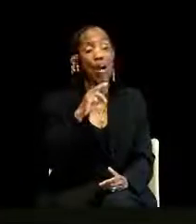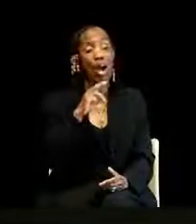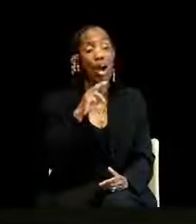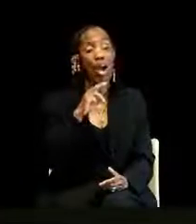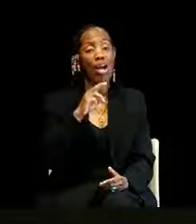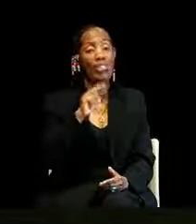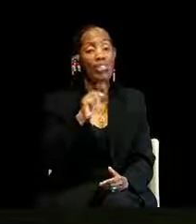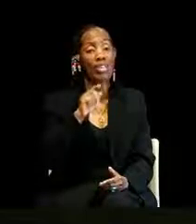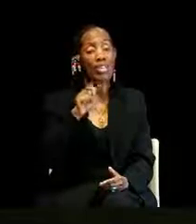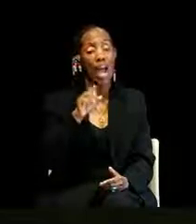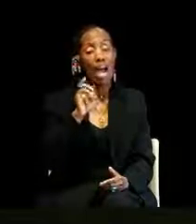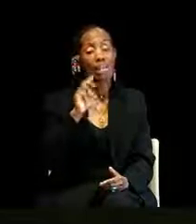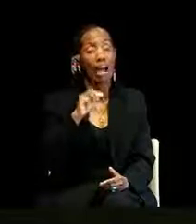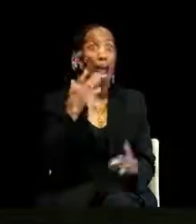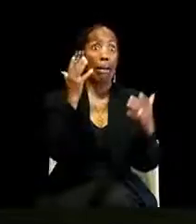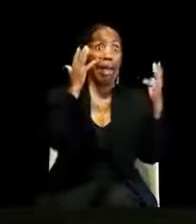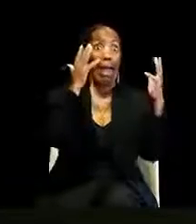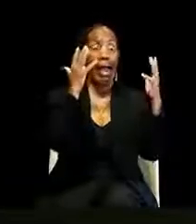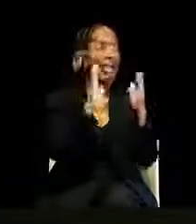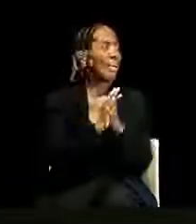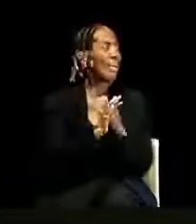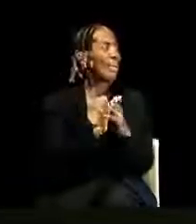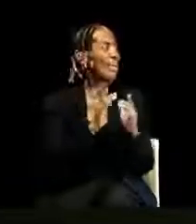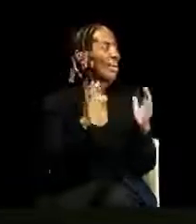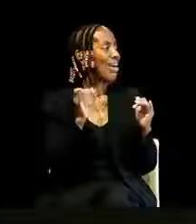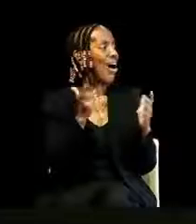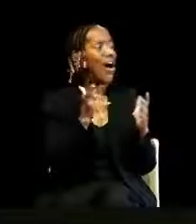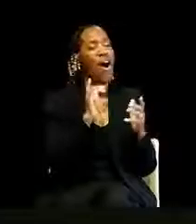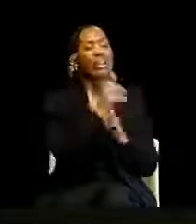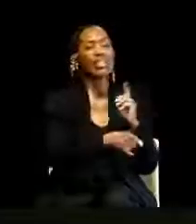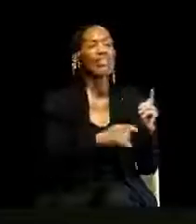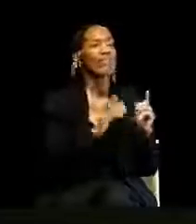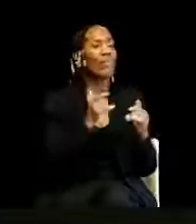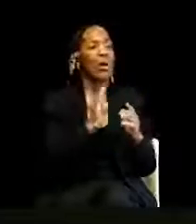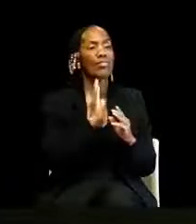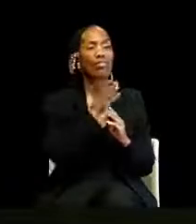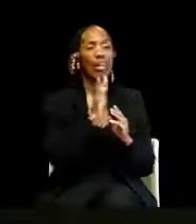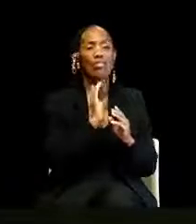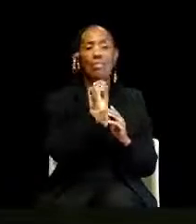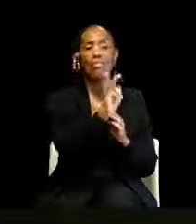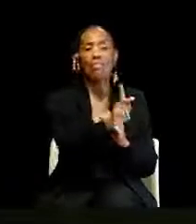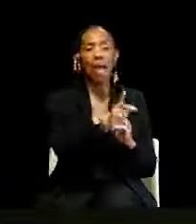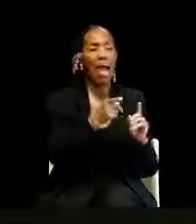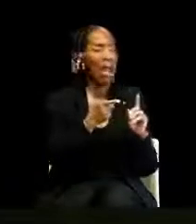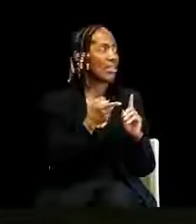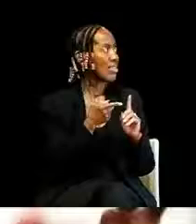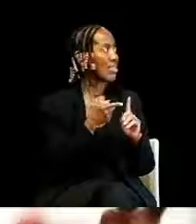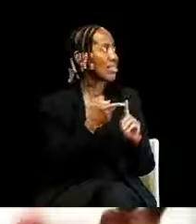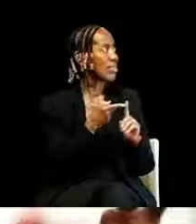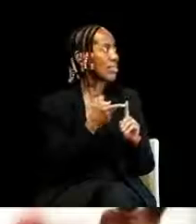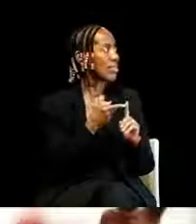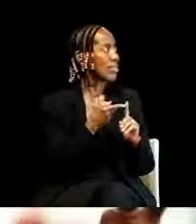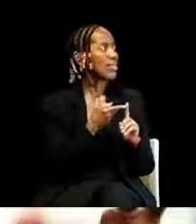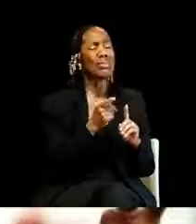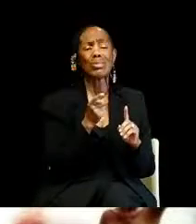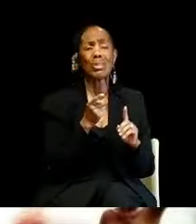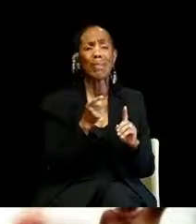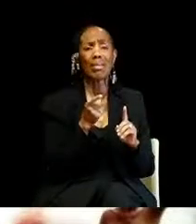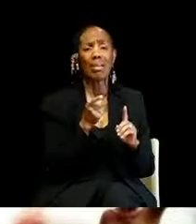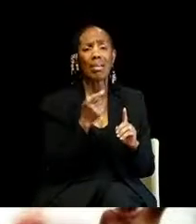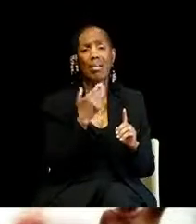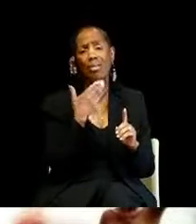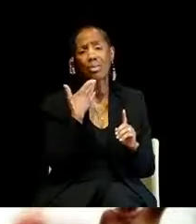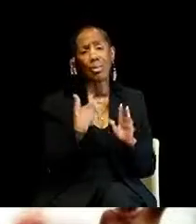Hype it up, Mario. Where do all your donations go? Directly back into these events. So, like, giving you a very tangible